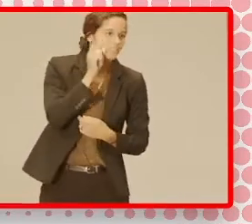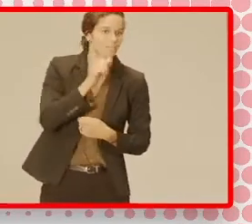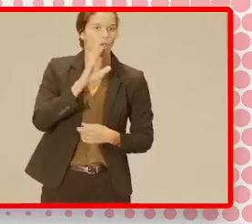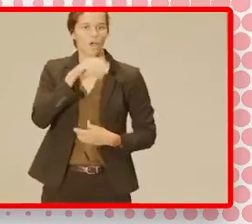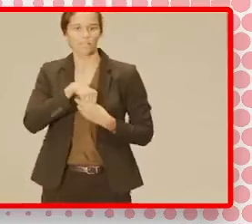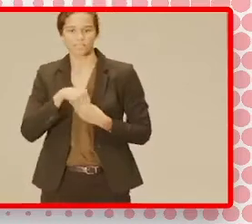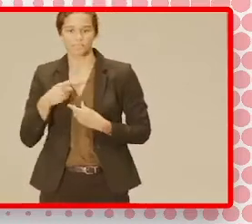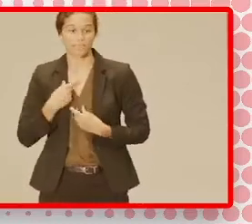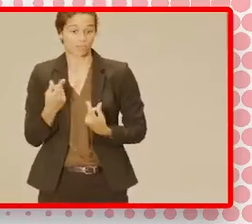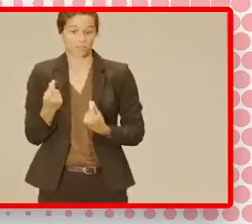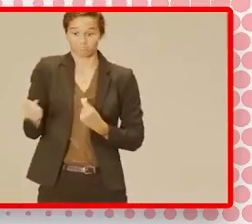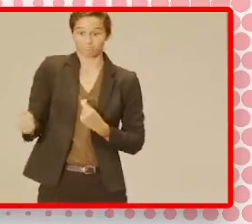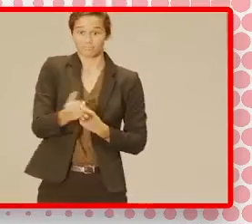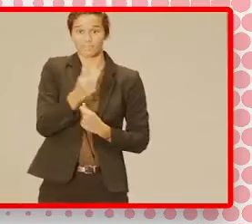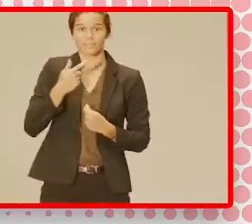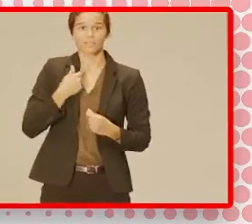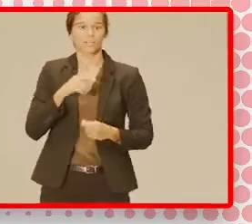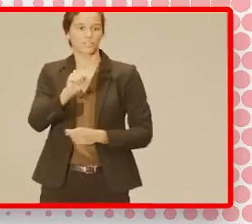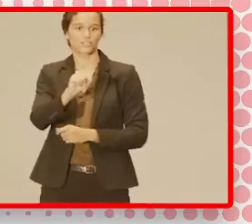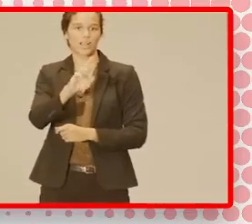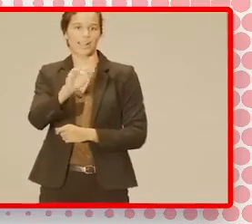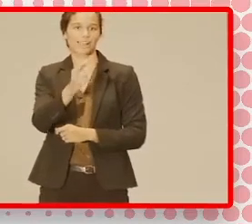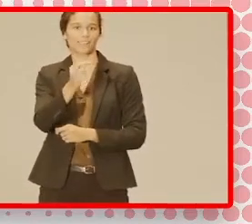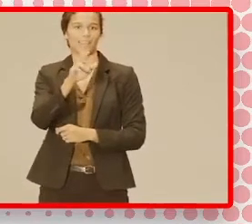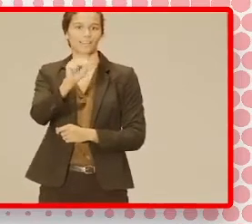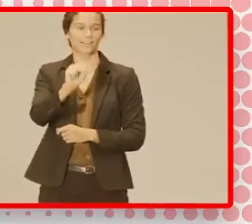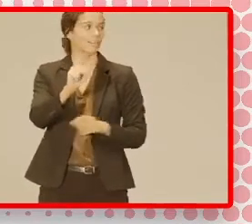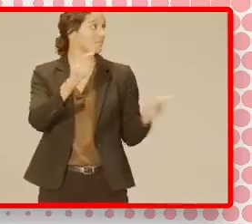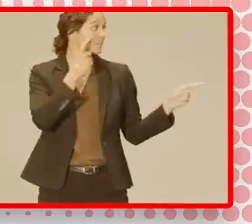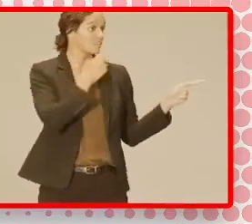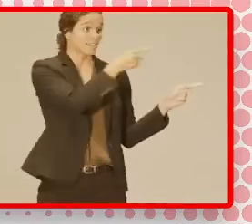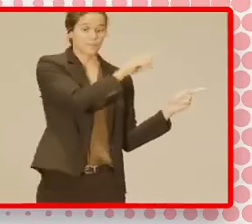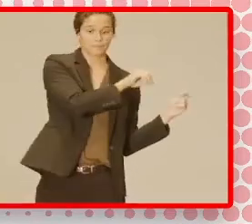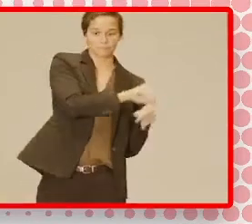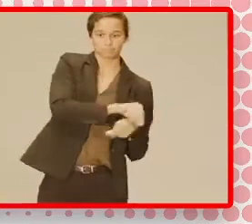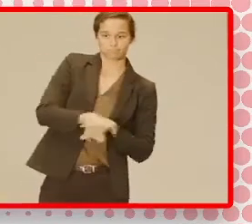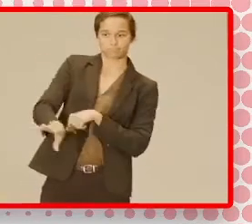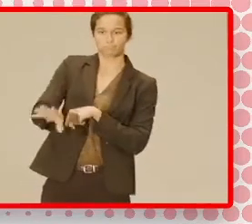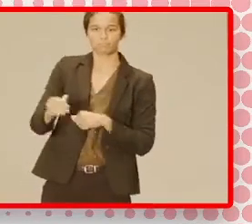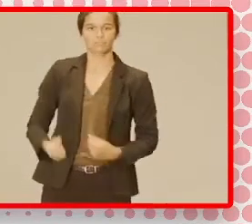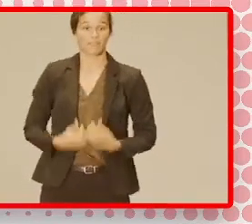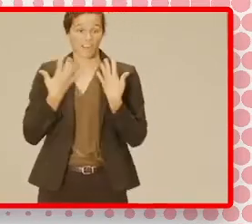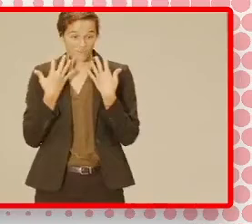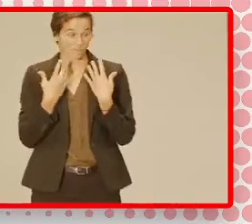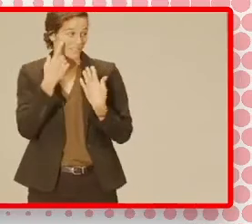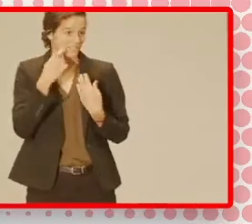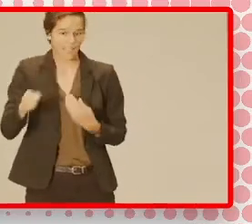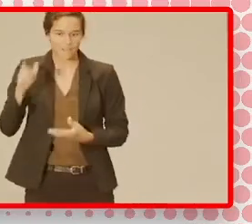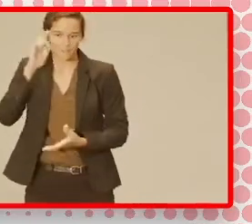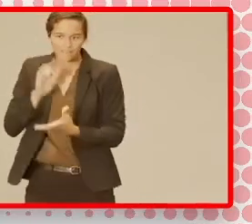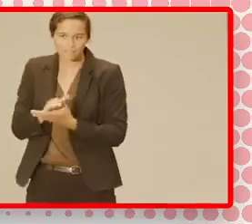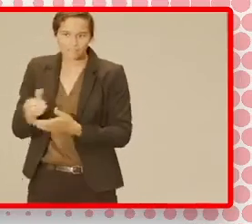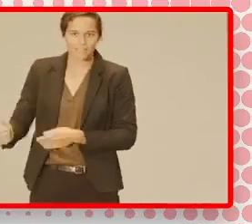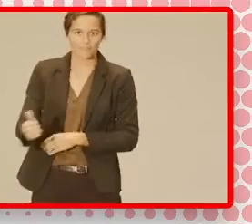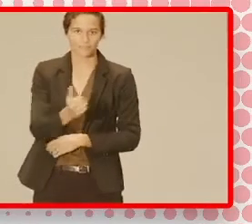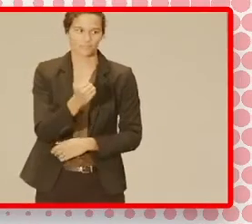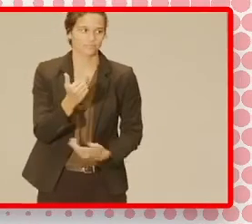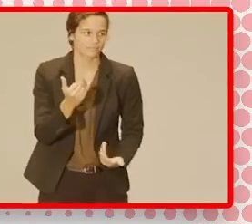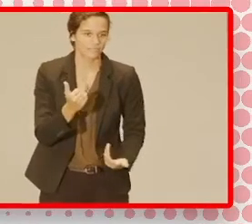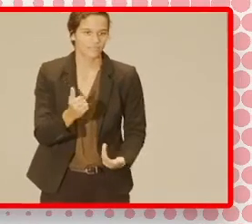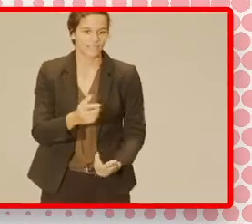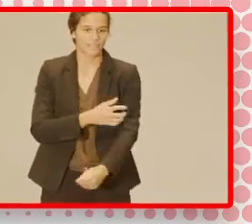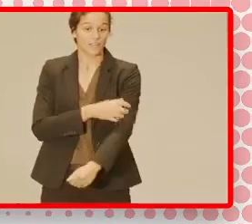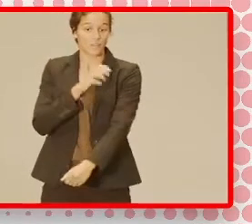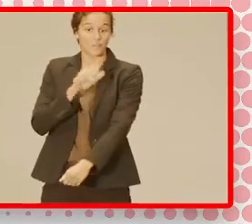Florida because of this message. Because now they're all believing. The power of